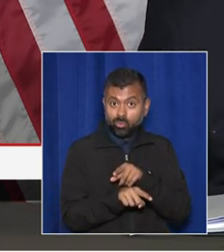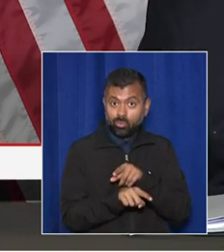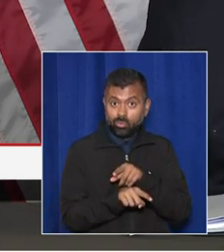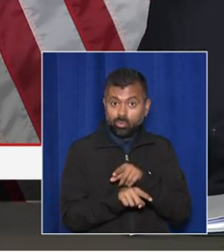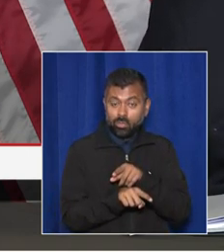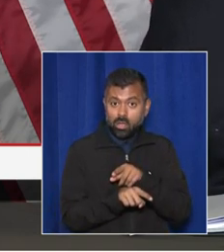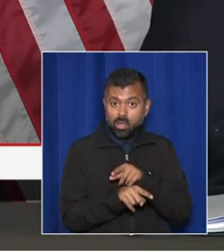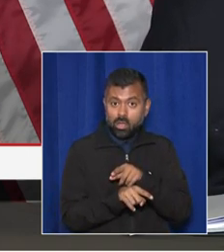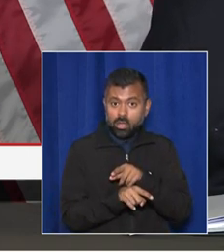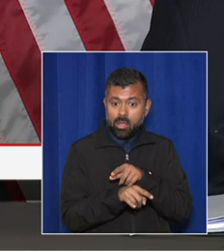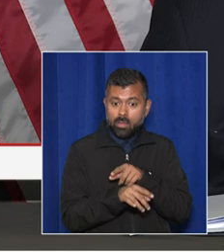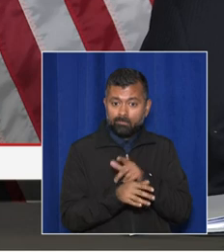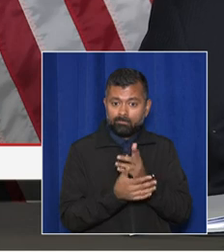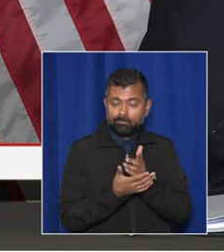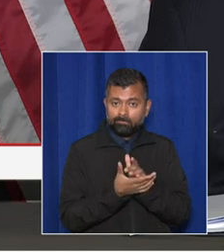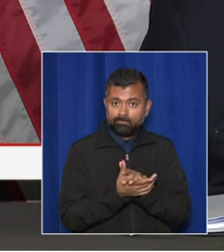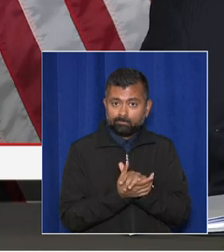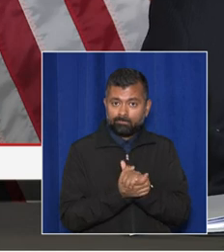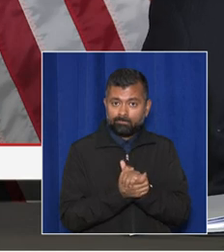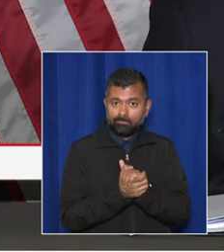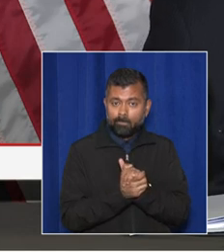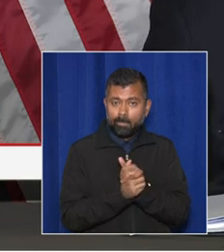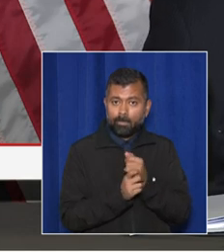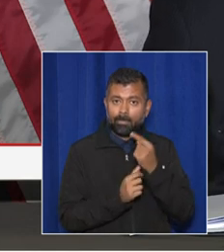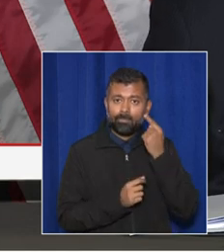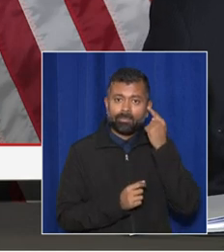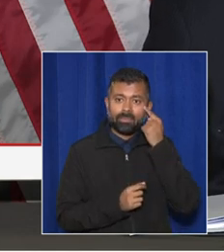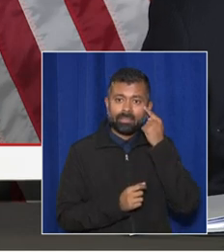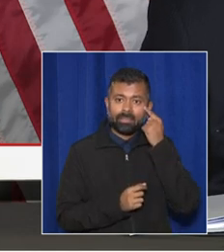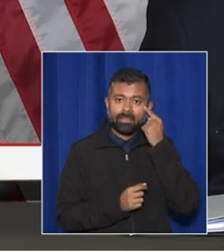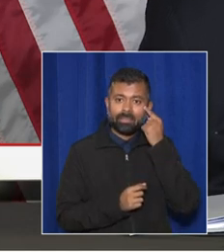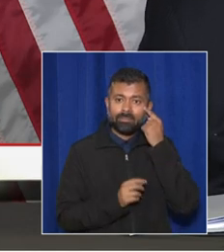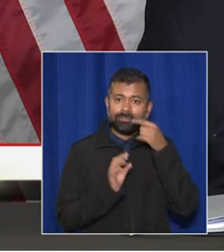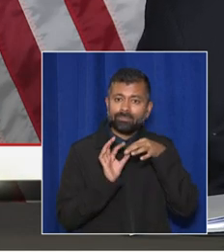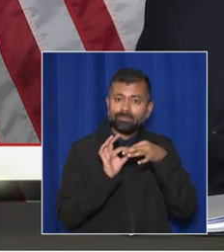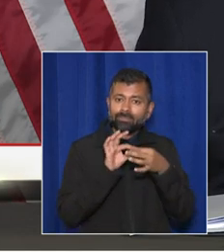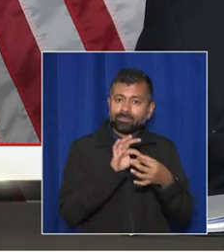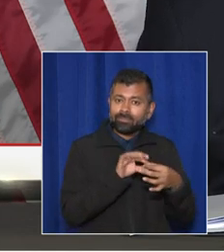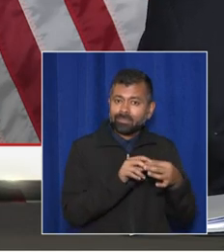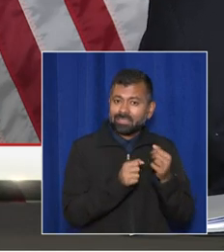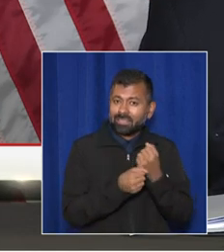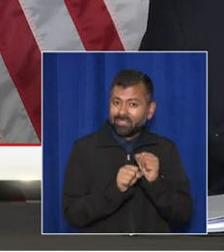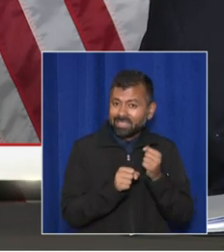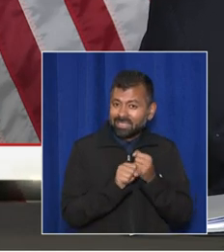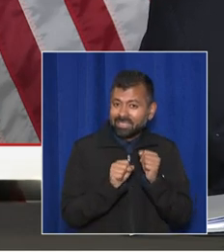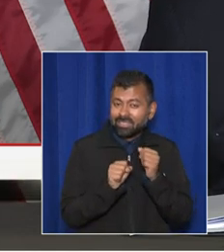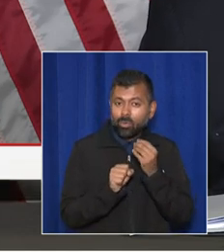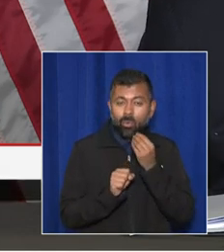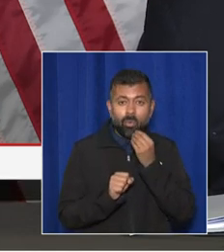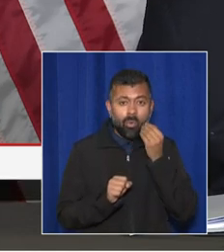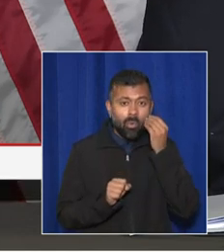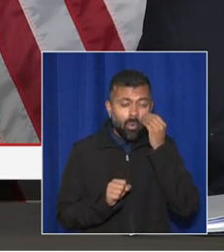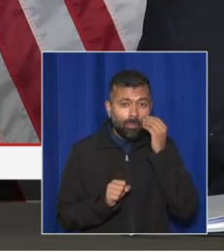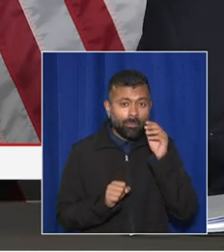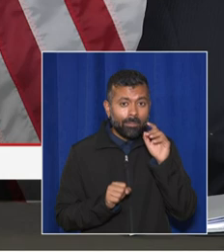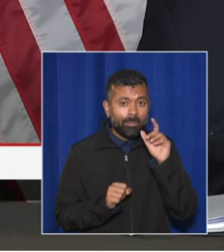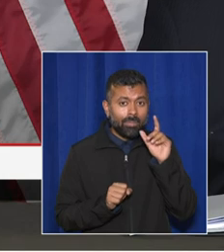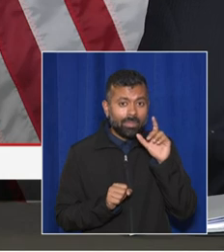been some issues around safety and homelessness had been discussed,